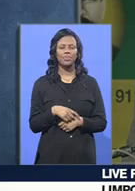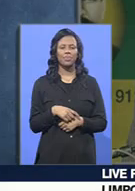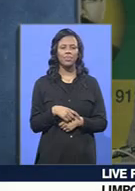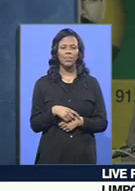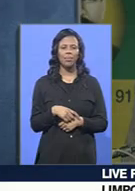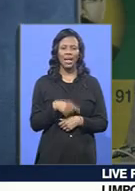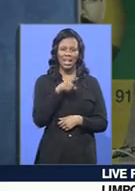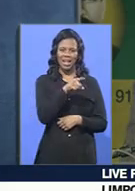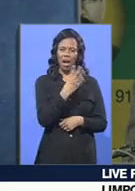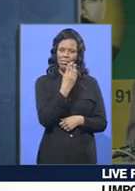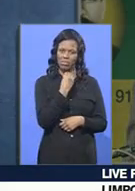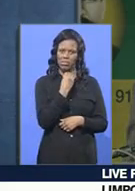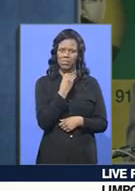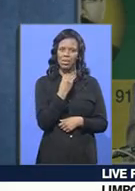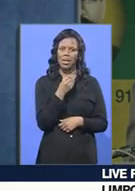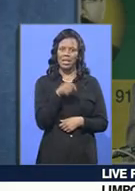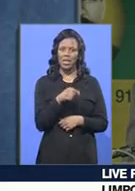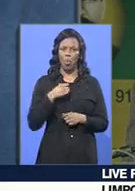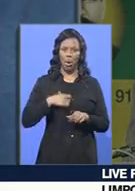had asked to be the last speaker,